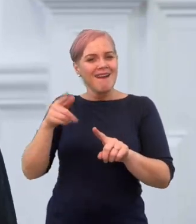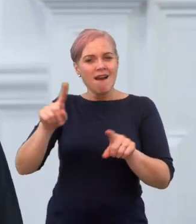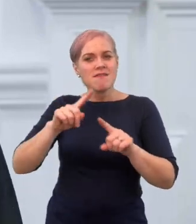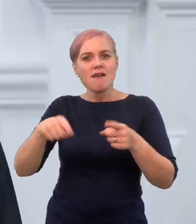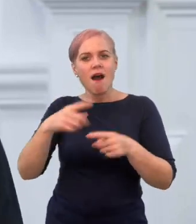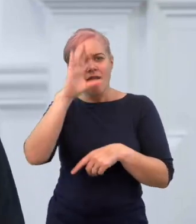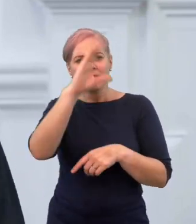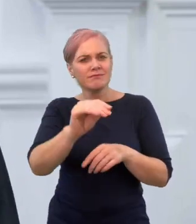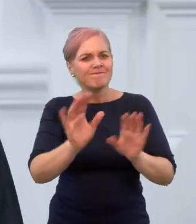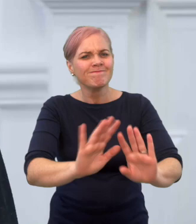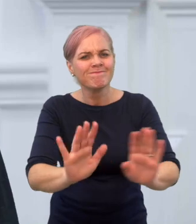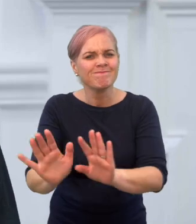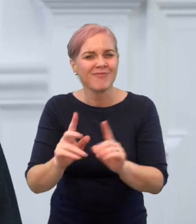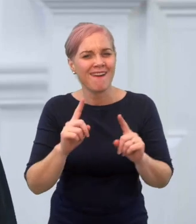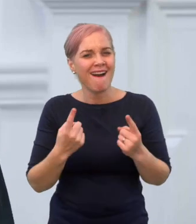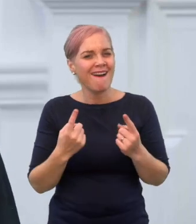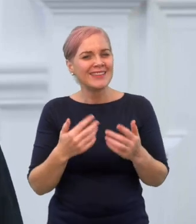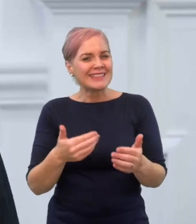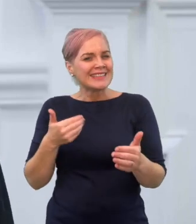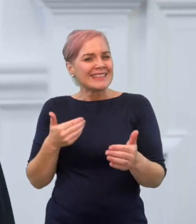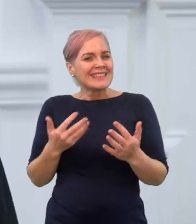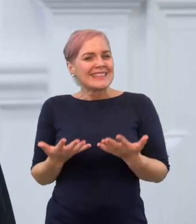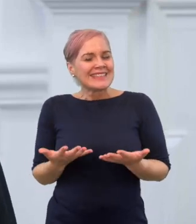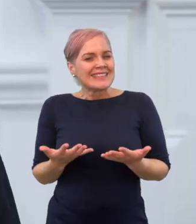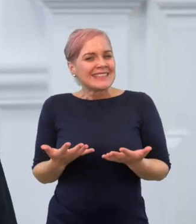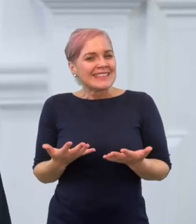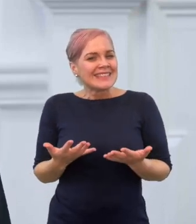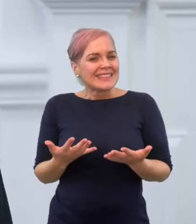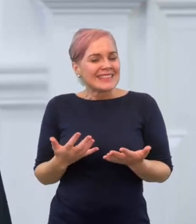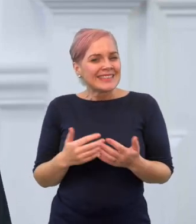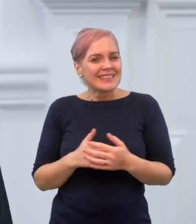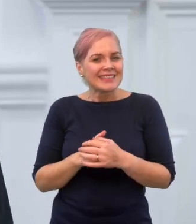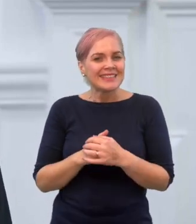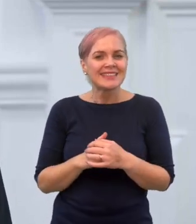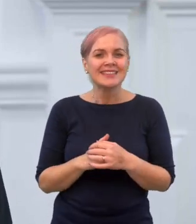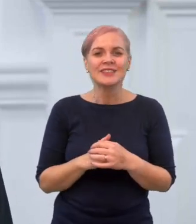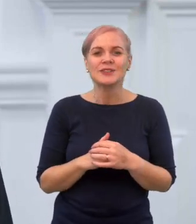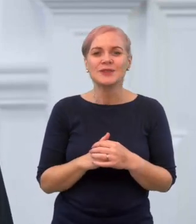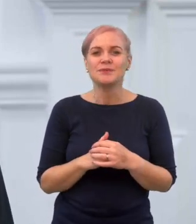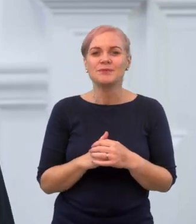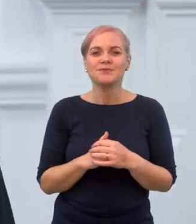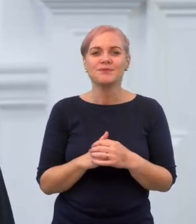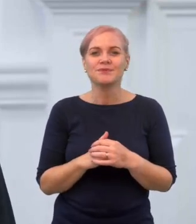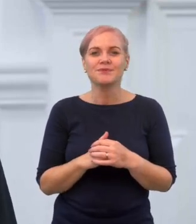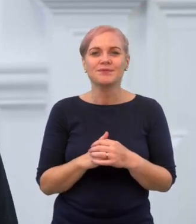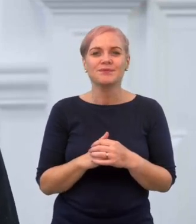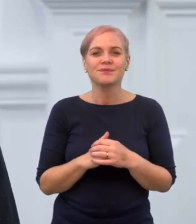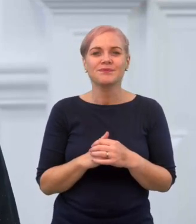outskirts and he's not really able to really have much weight in, you know, or any say.